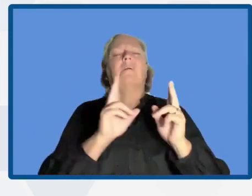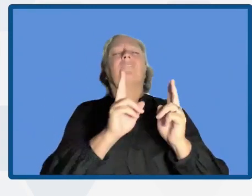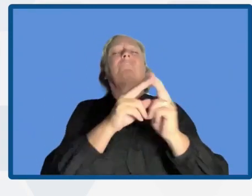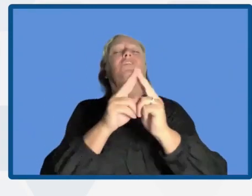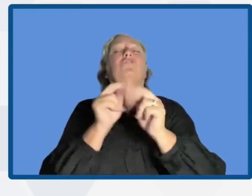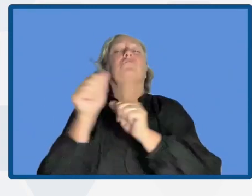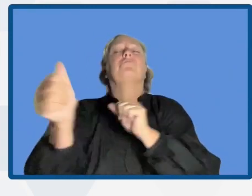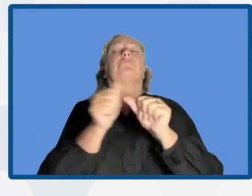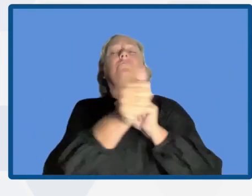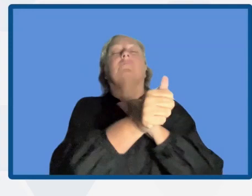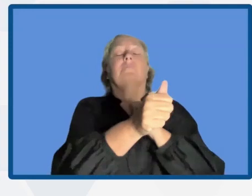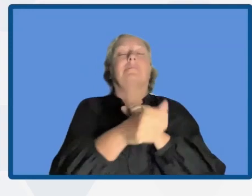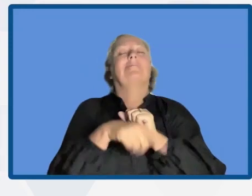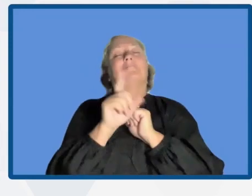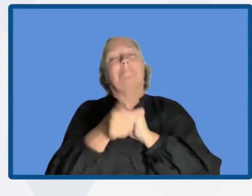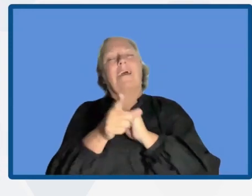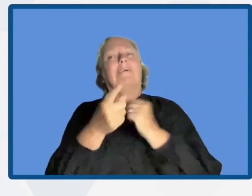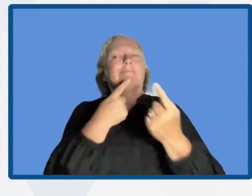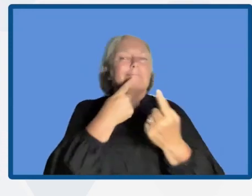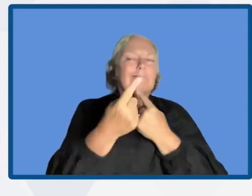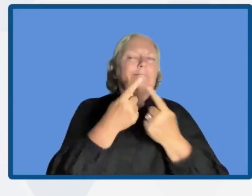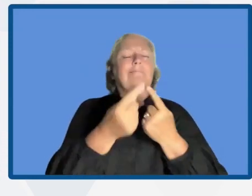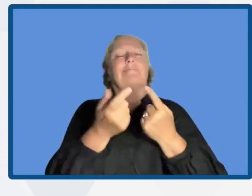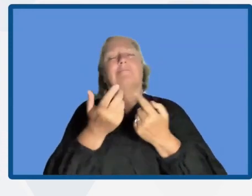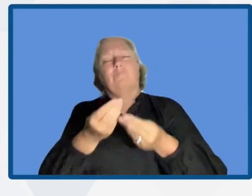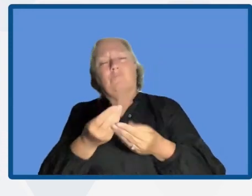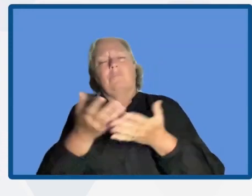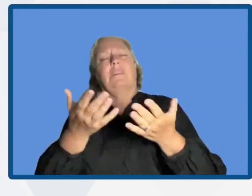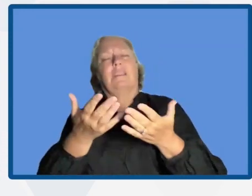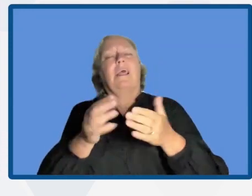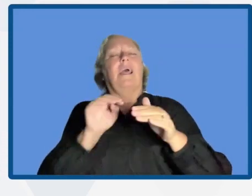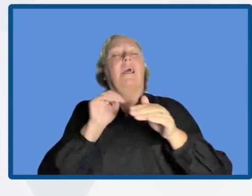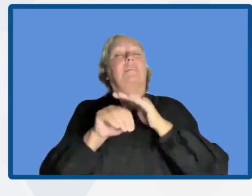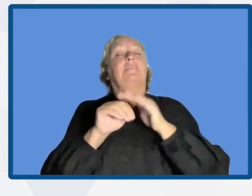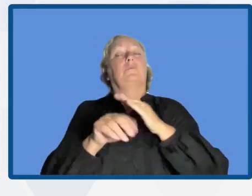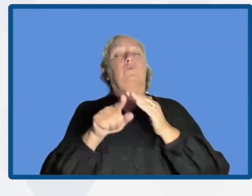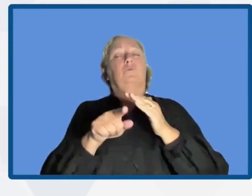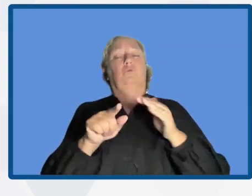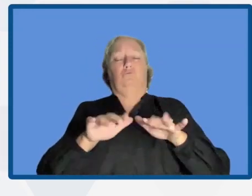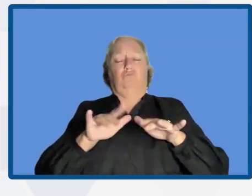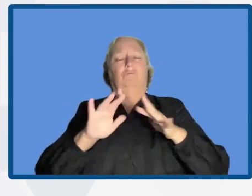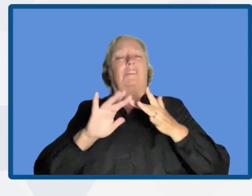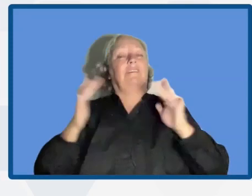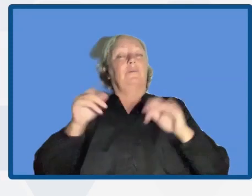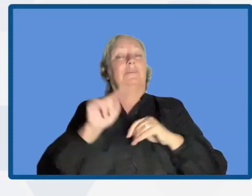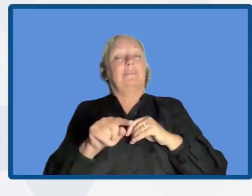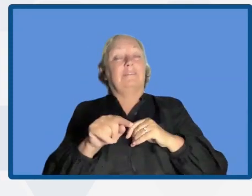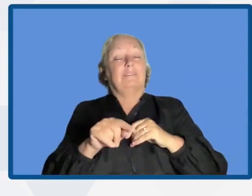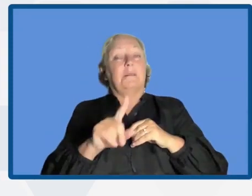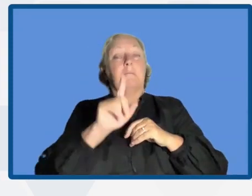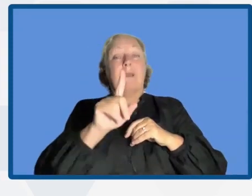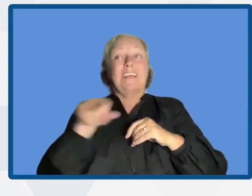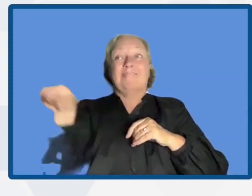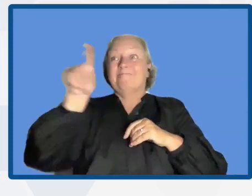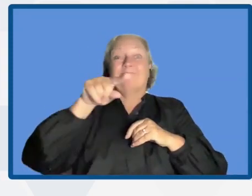to promote access to internet. But in those areas where there is no coverage,